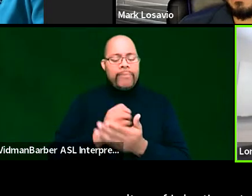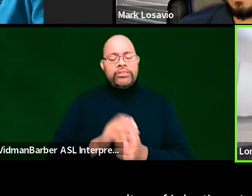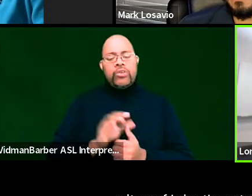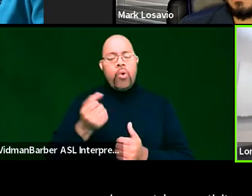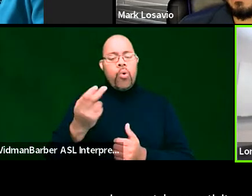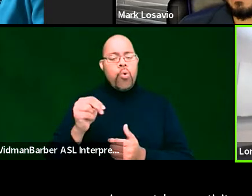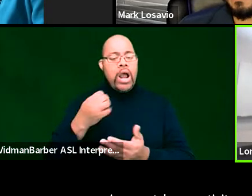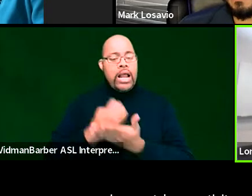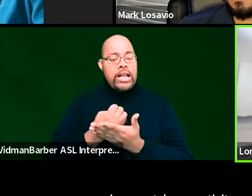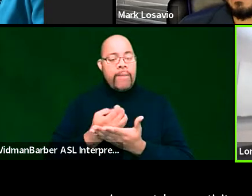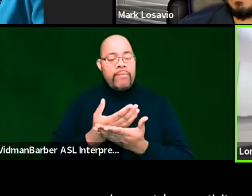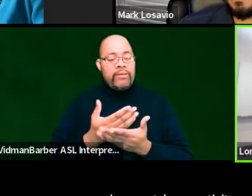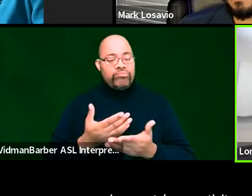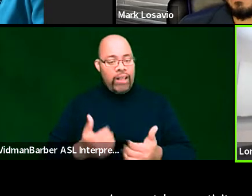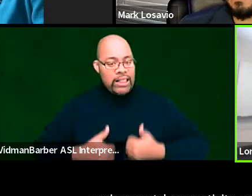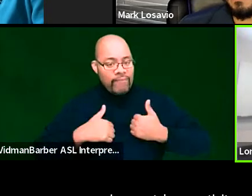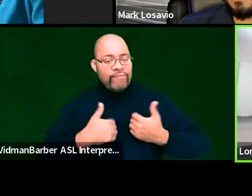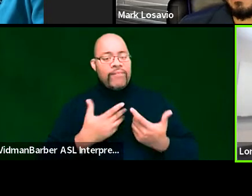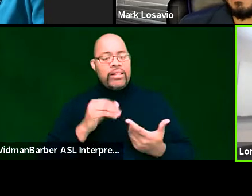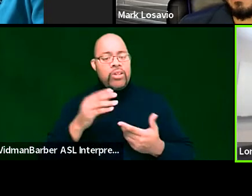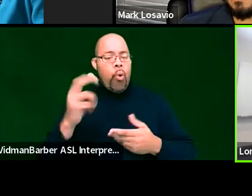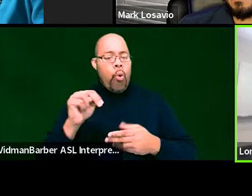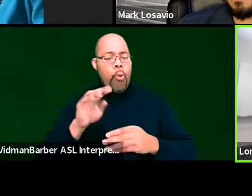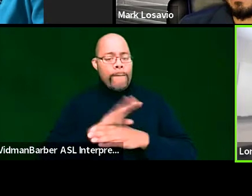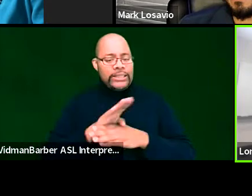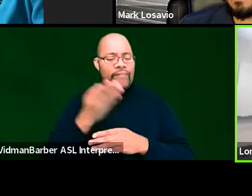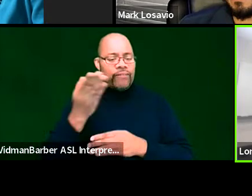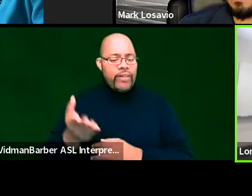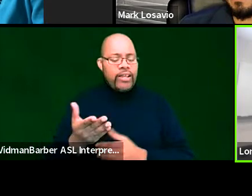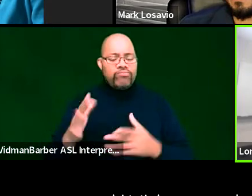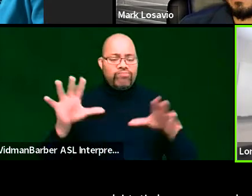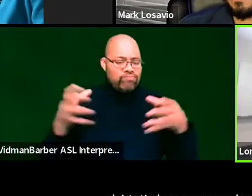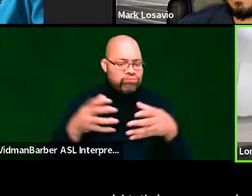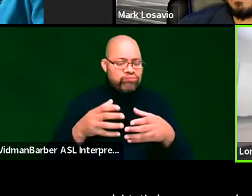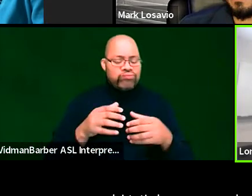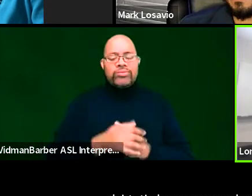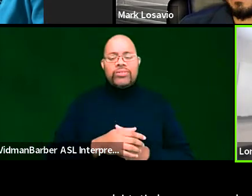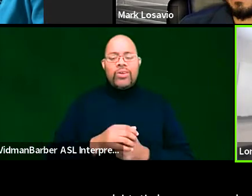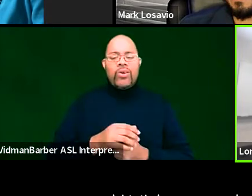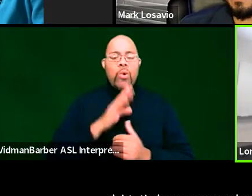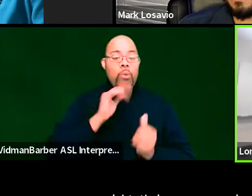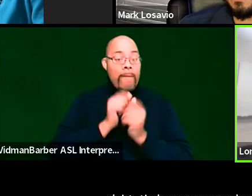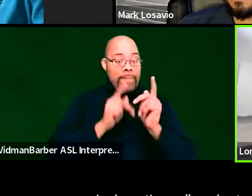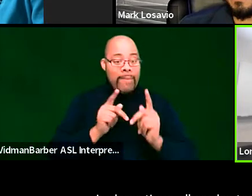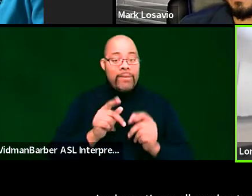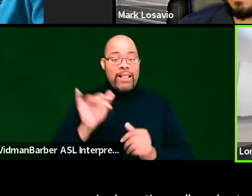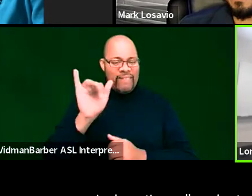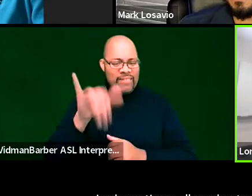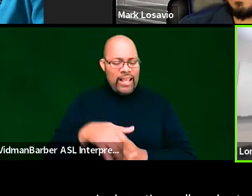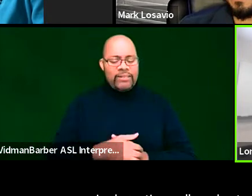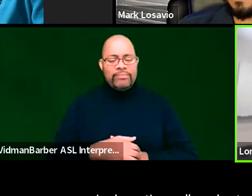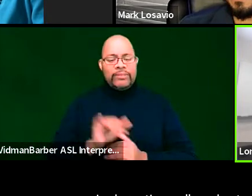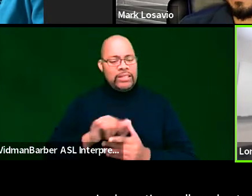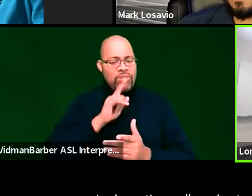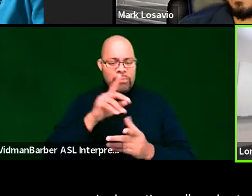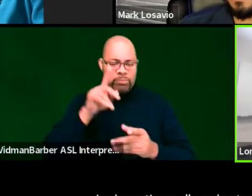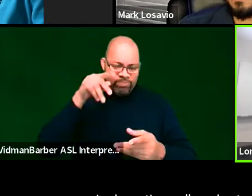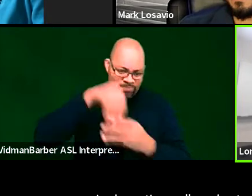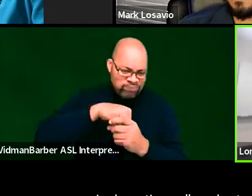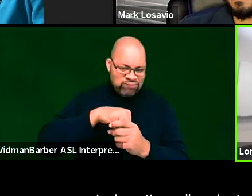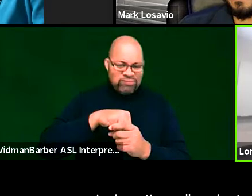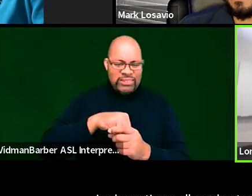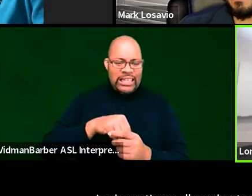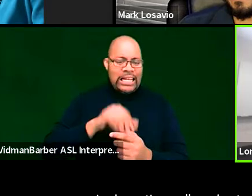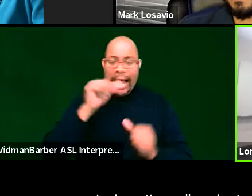own economic vitality and their own business there, all coming together there. And so talking with people like that, those boots on the ground folks who are